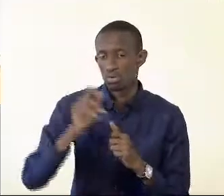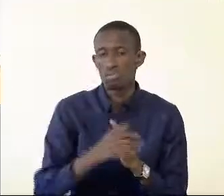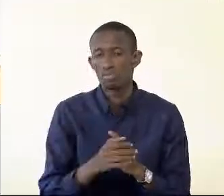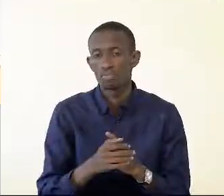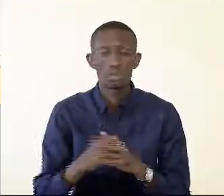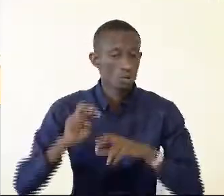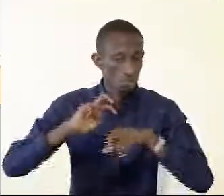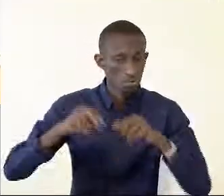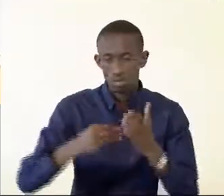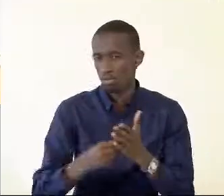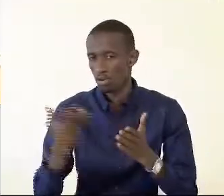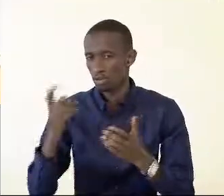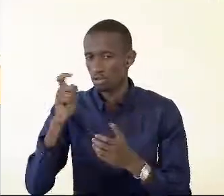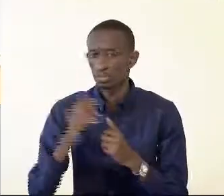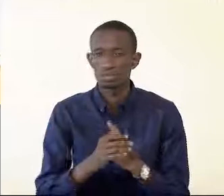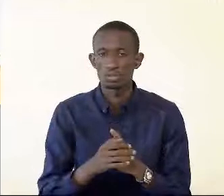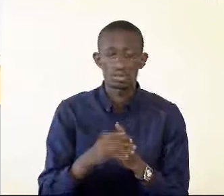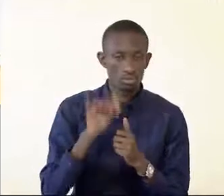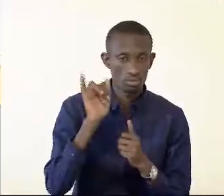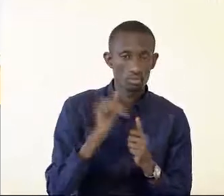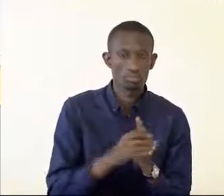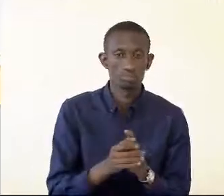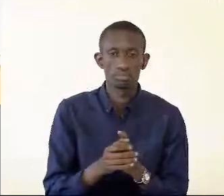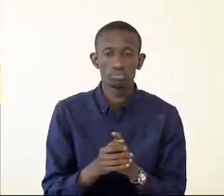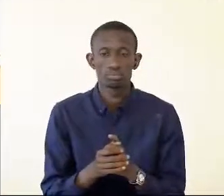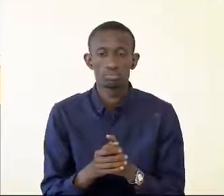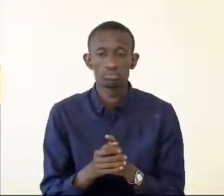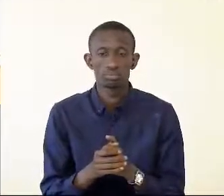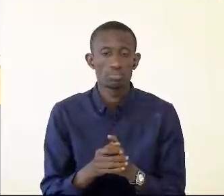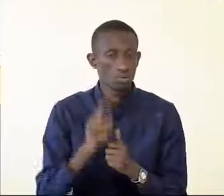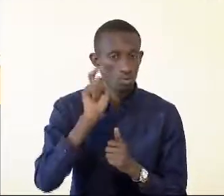given, and also the last point, it was to find